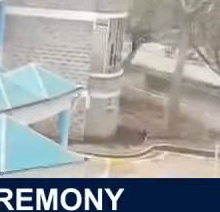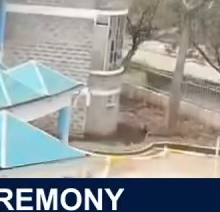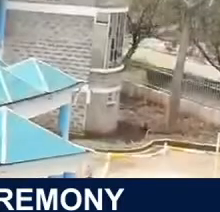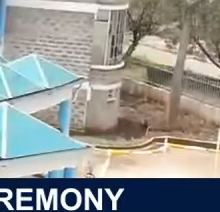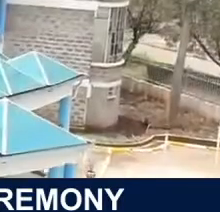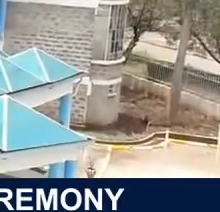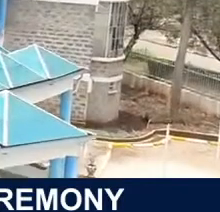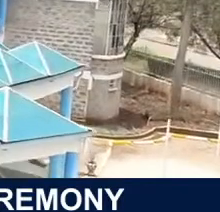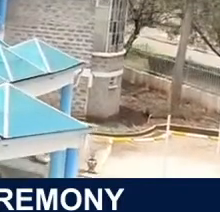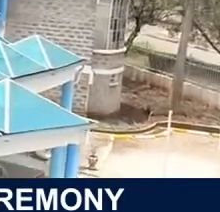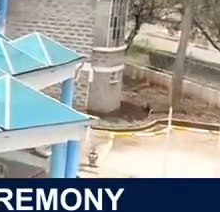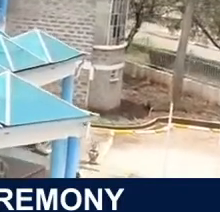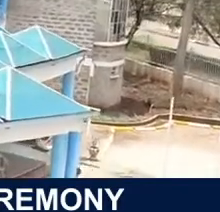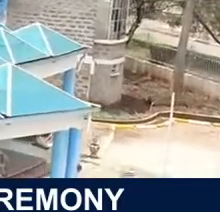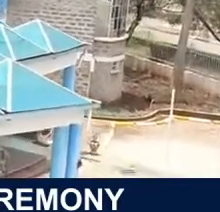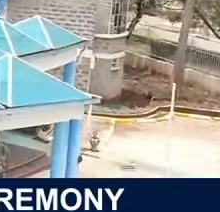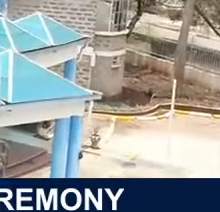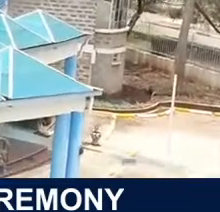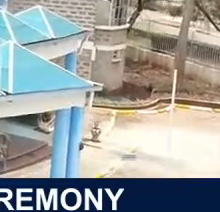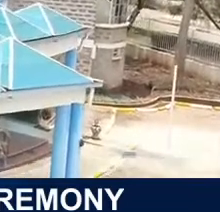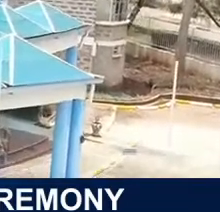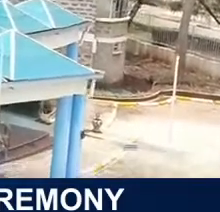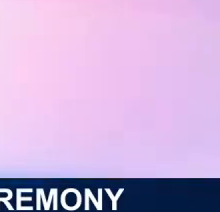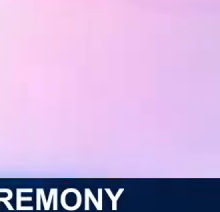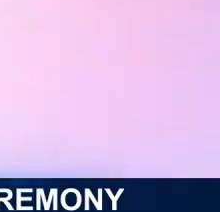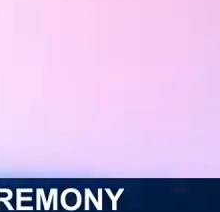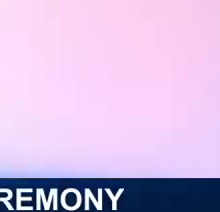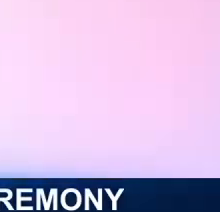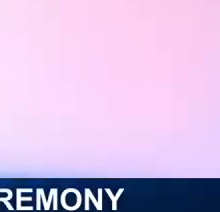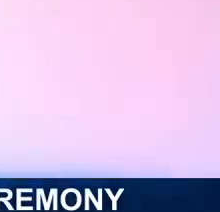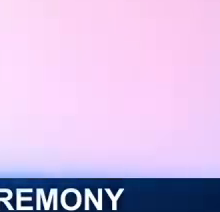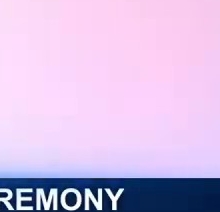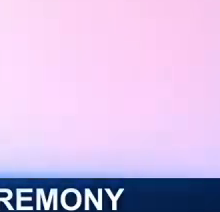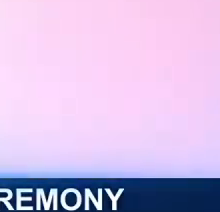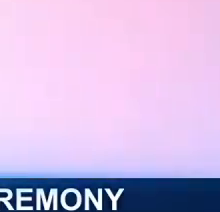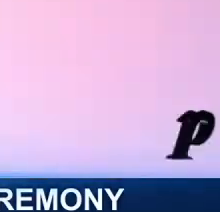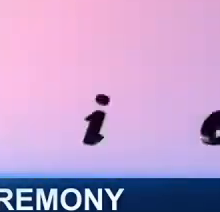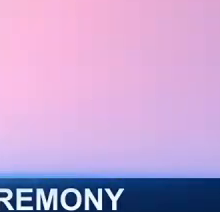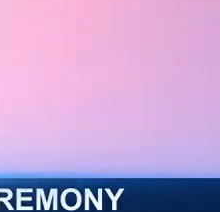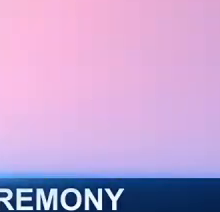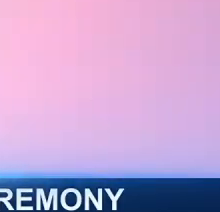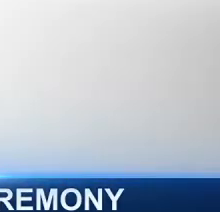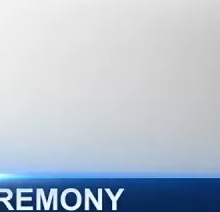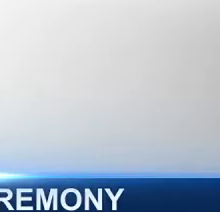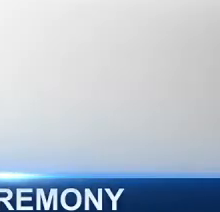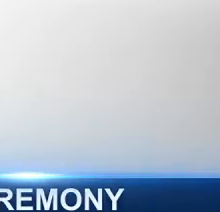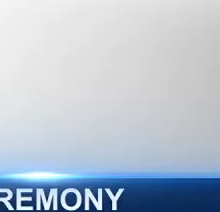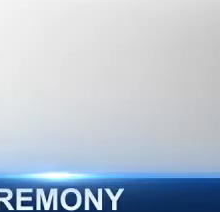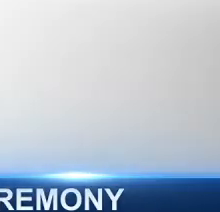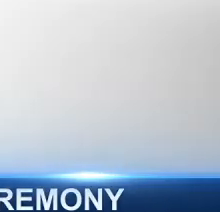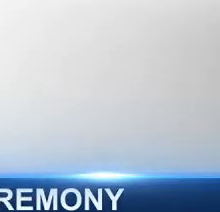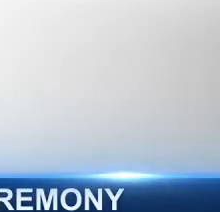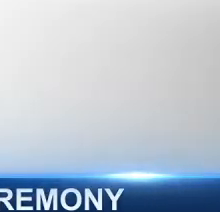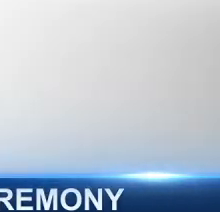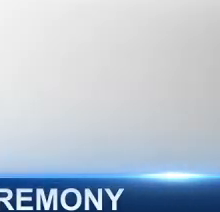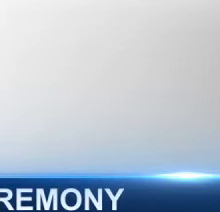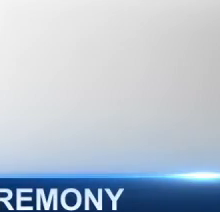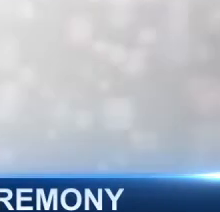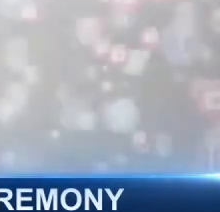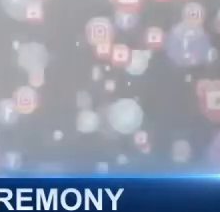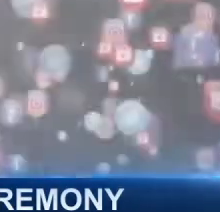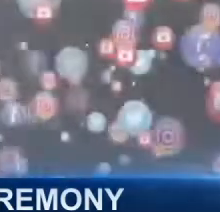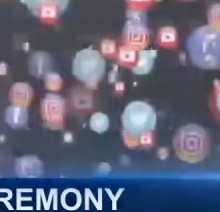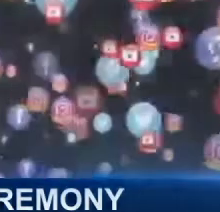July 2021. The graduation ceremony will be streamed live on the Kenyatta University Television Station KUTV website, Lola app,